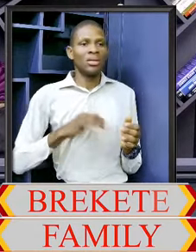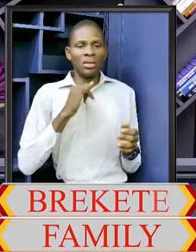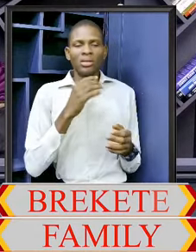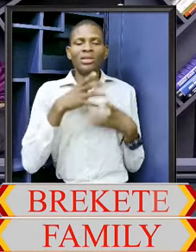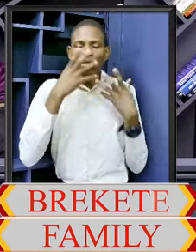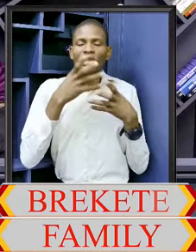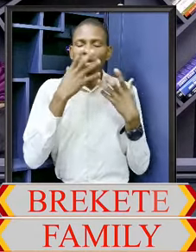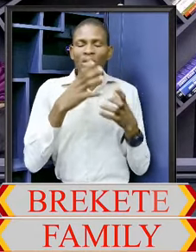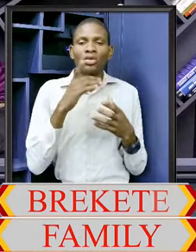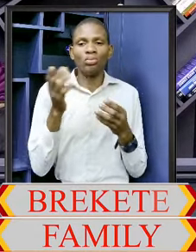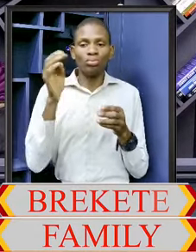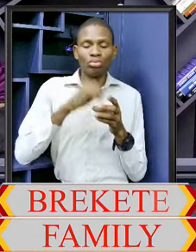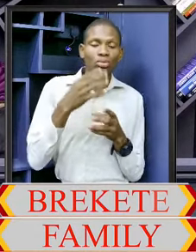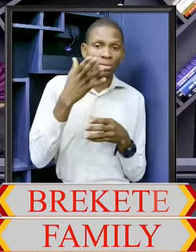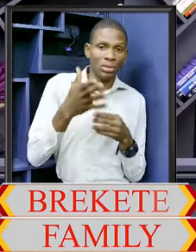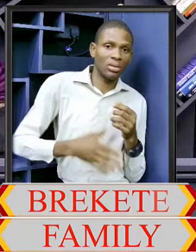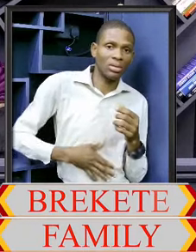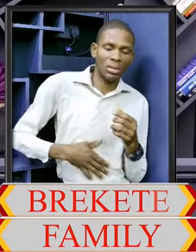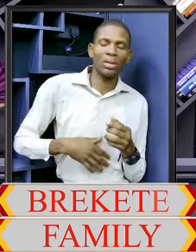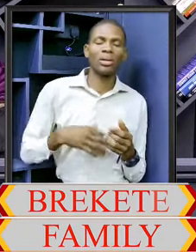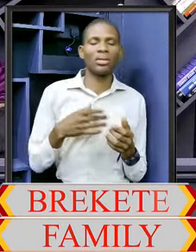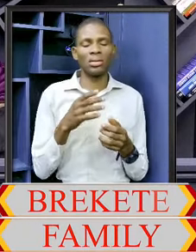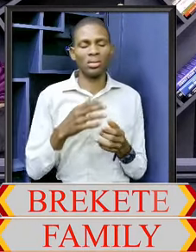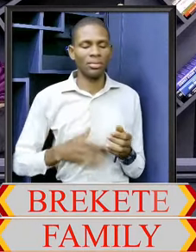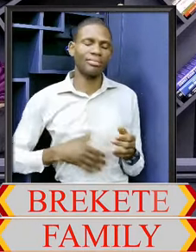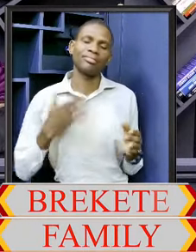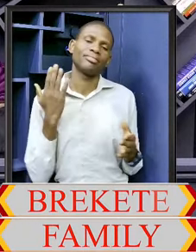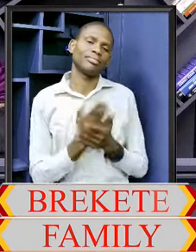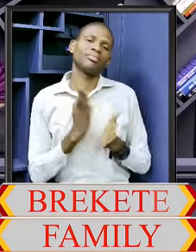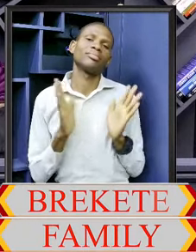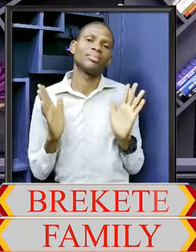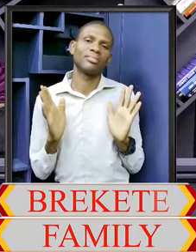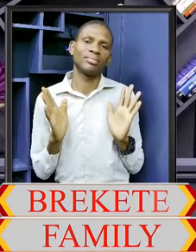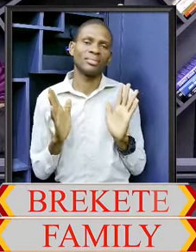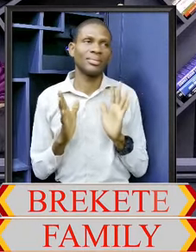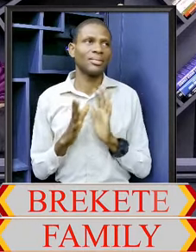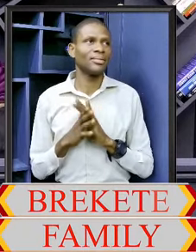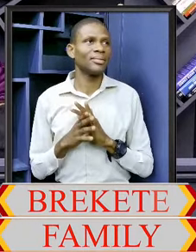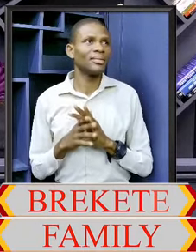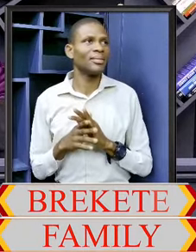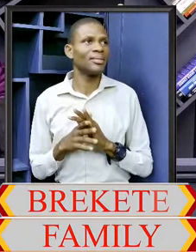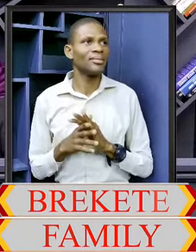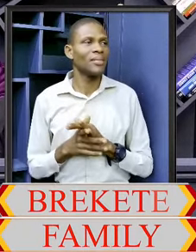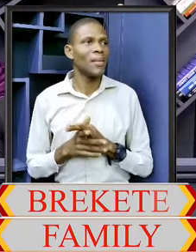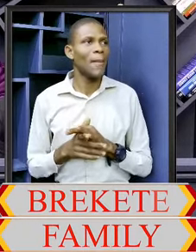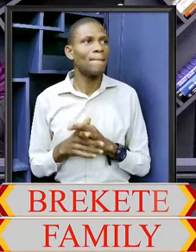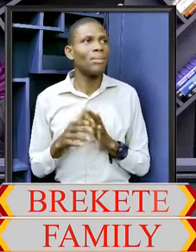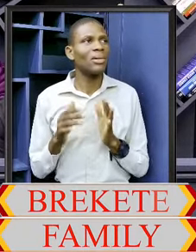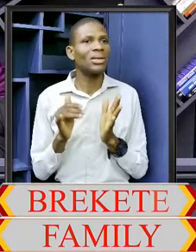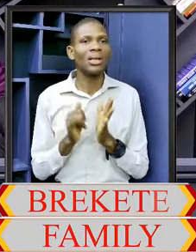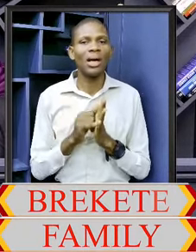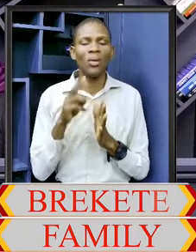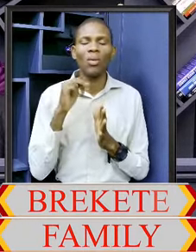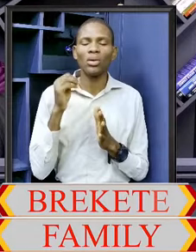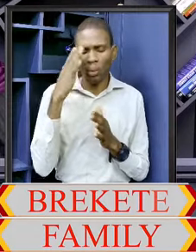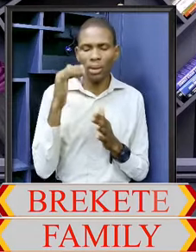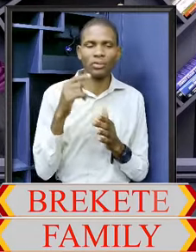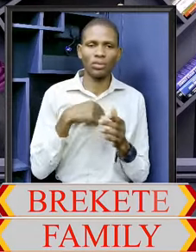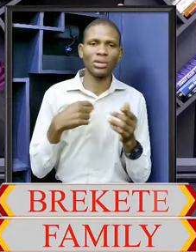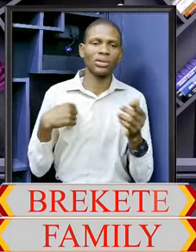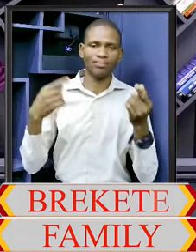inside. What thing will happen? It will stop. So it will stop. So, sir, that was the reason why we